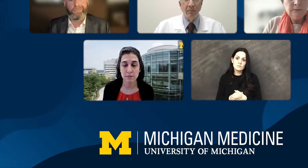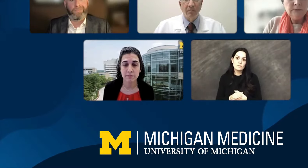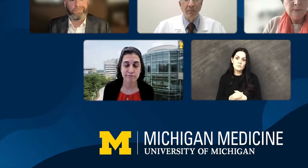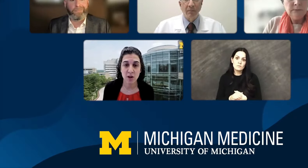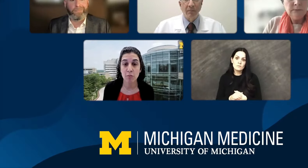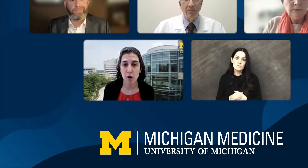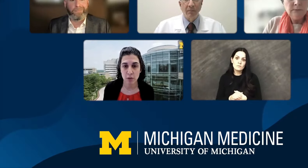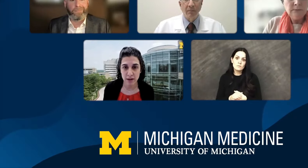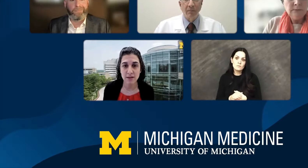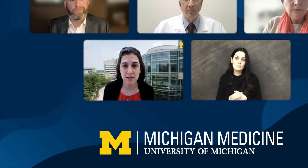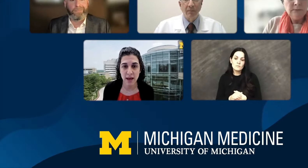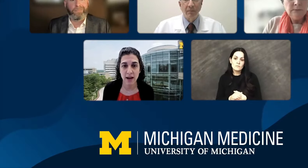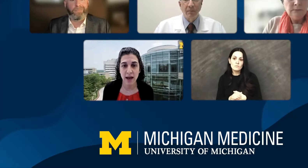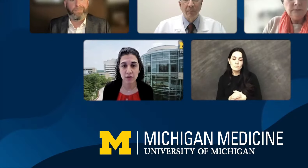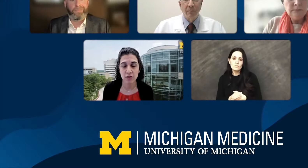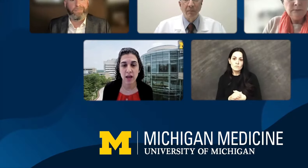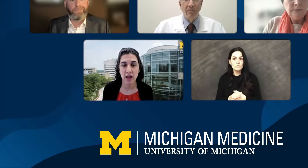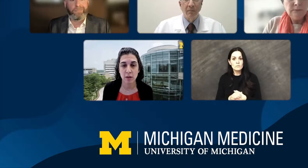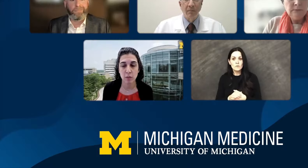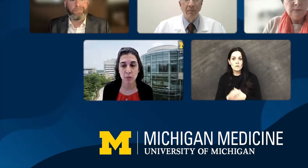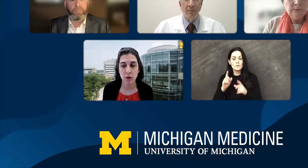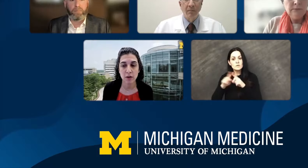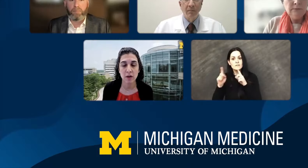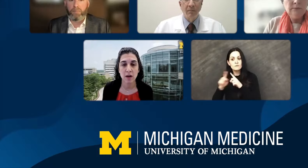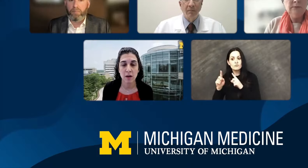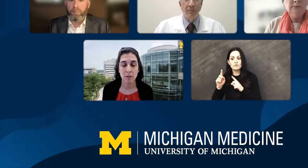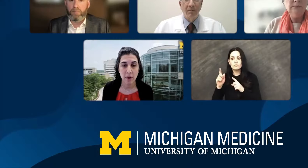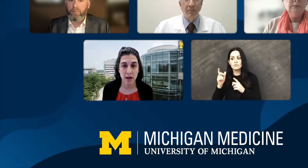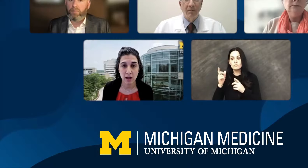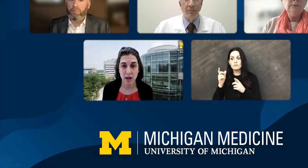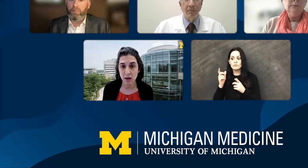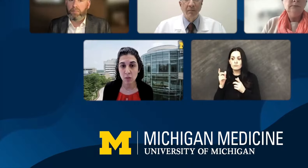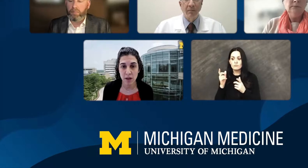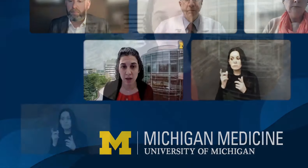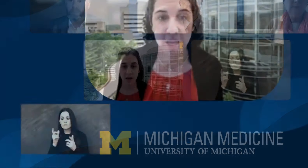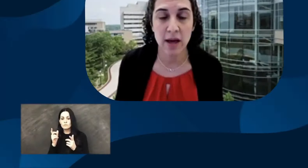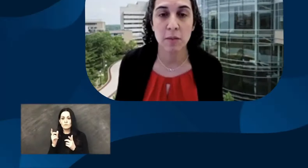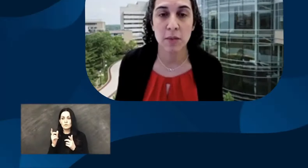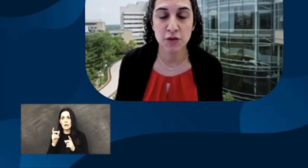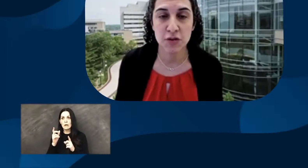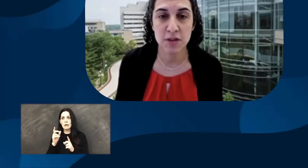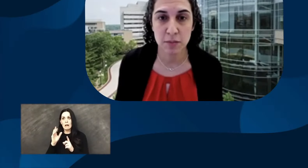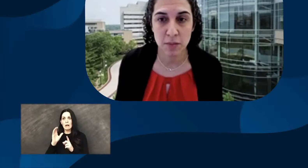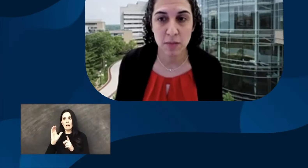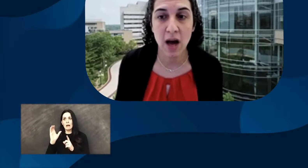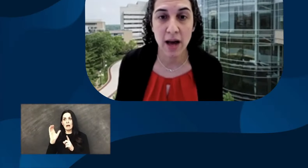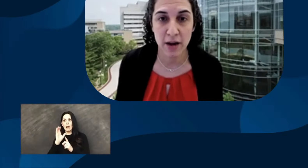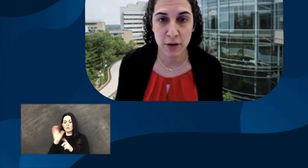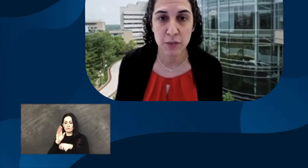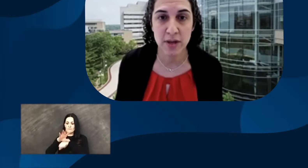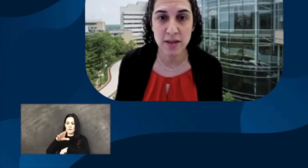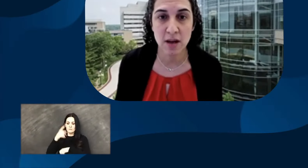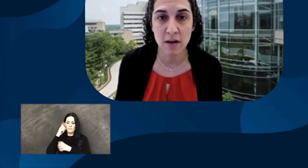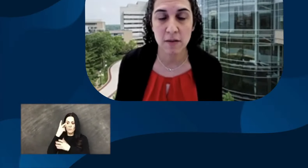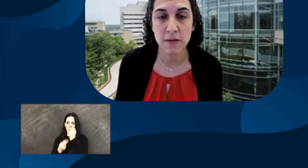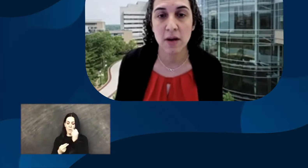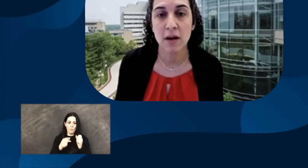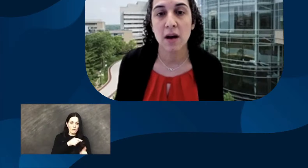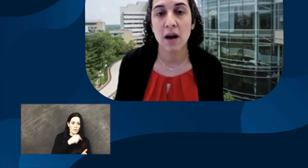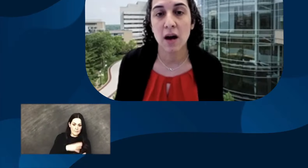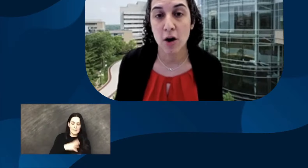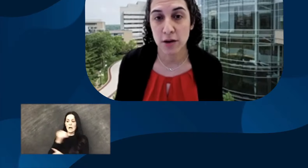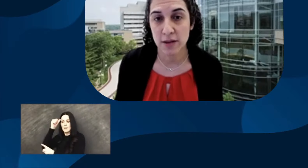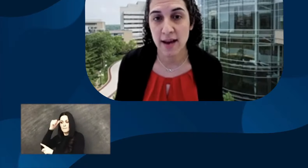cholesterol components that actually can put men and women at much higher risk